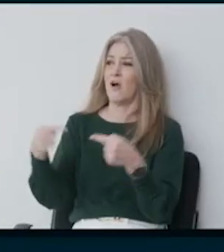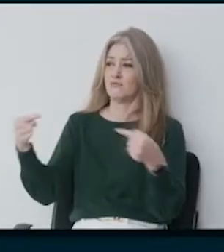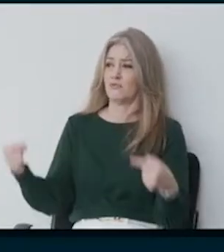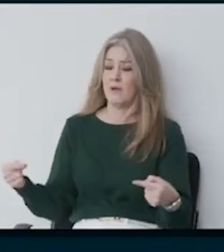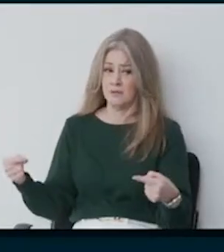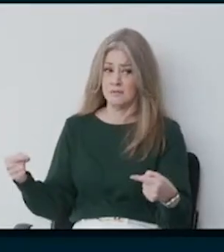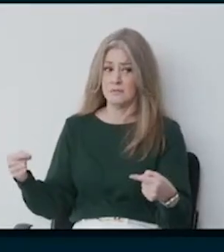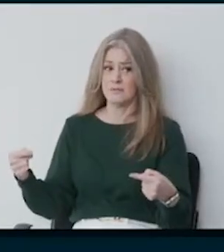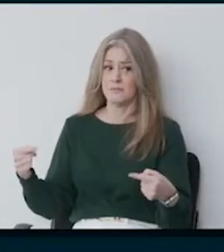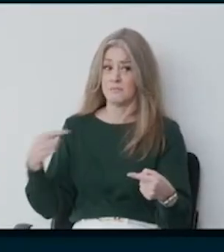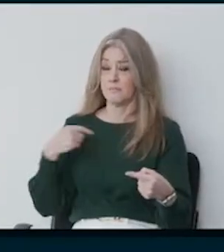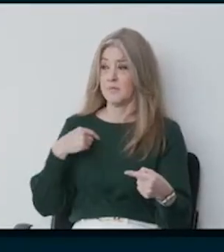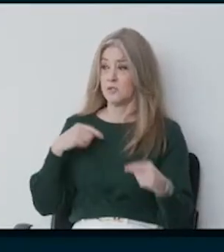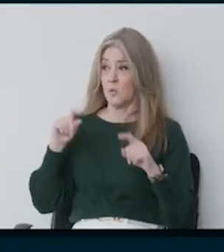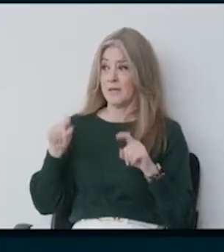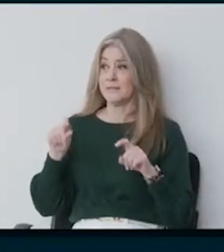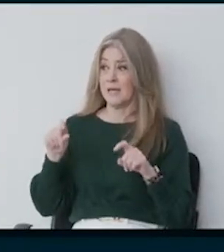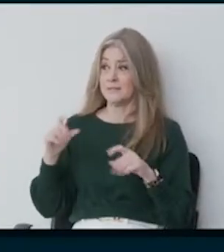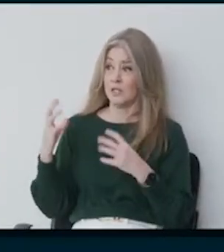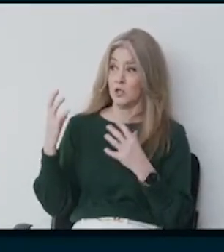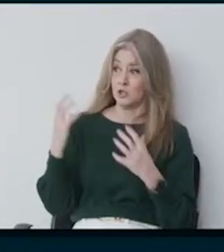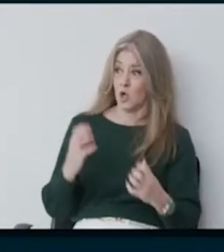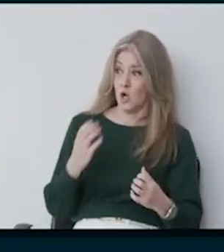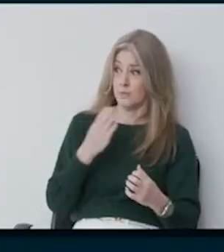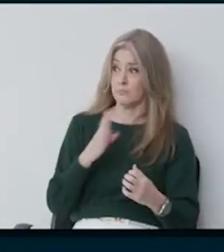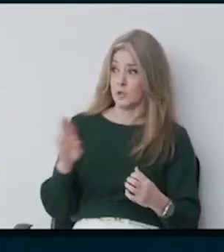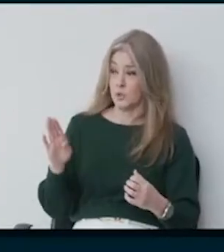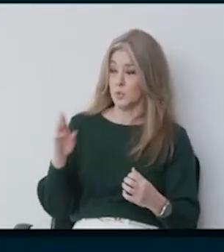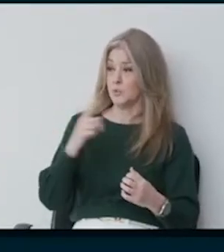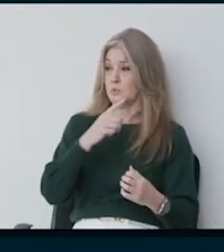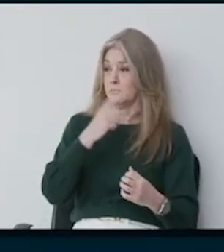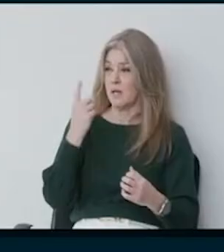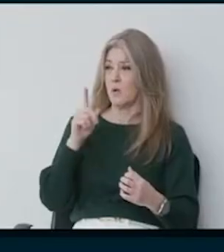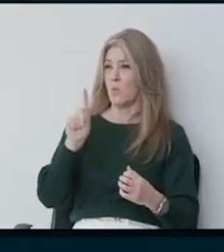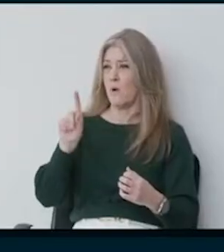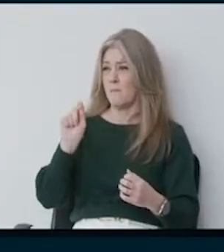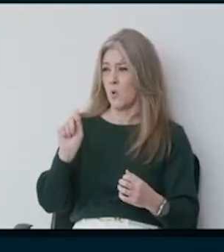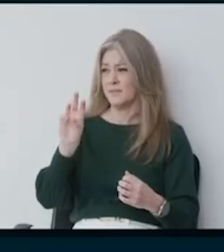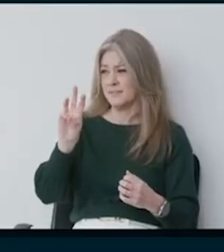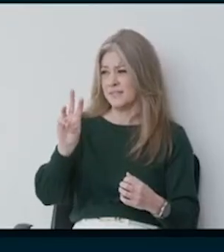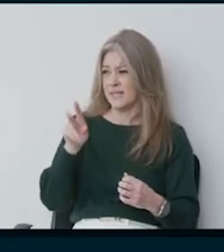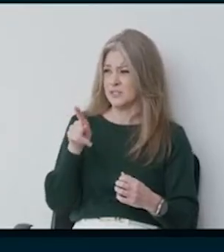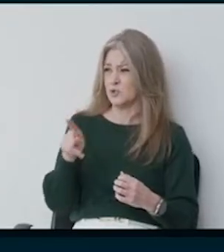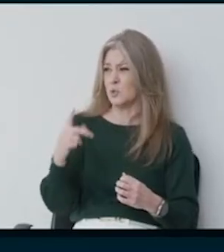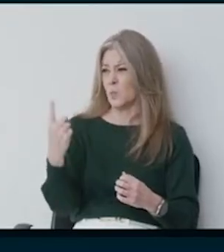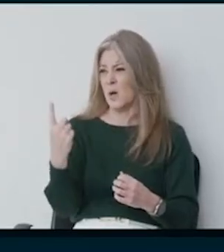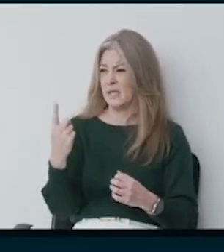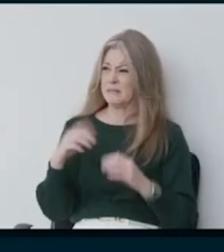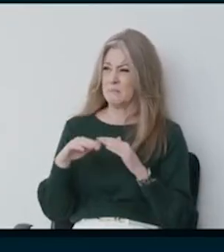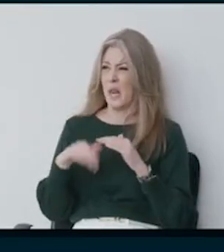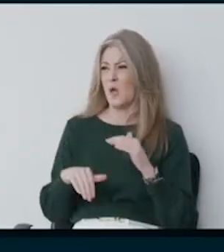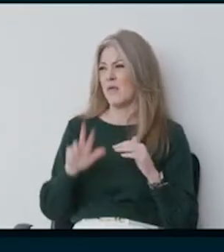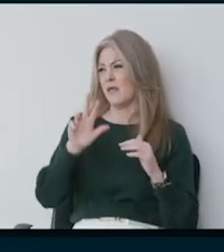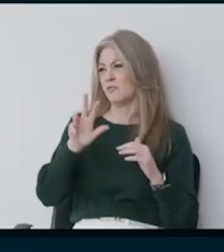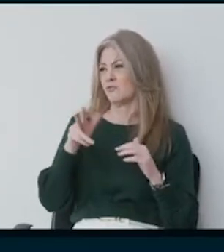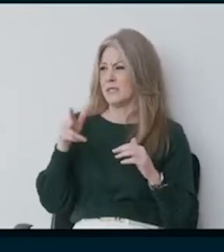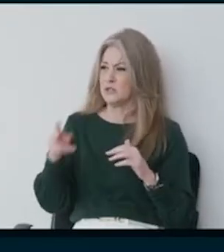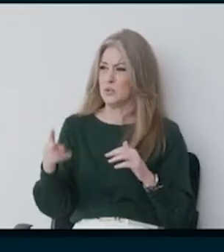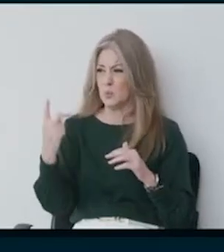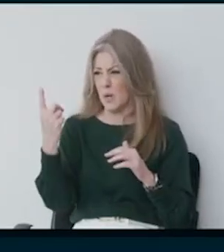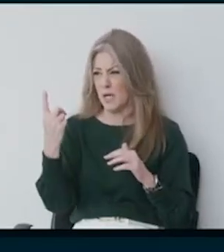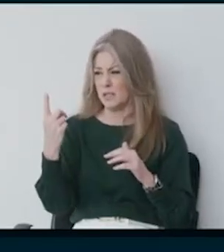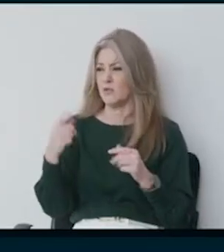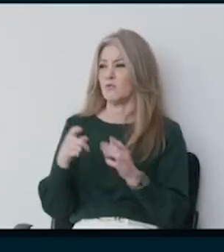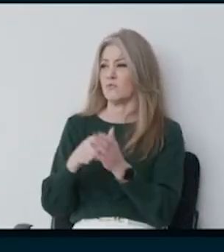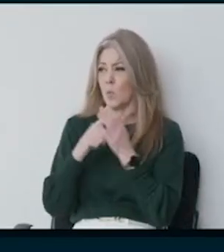when I tested this dark blue and the black, I got 1.6:1. So that's below that 3:1 required contrast.